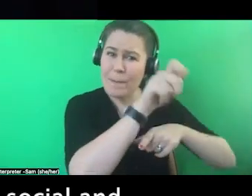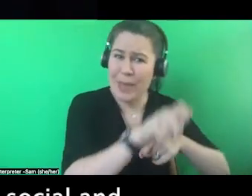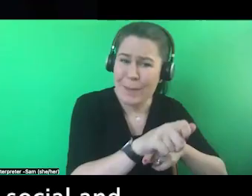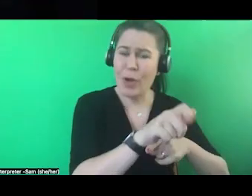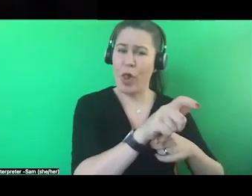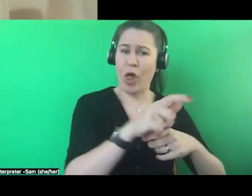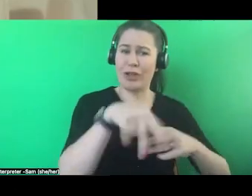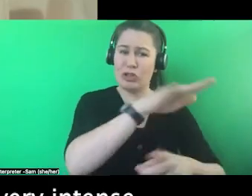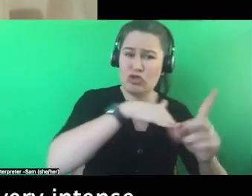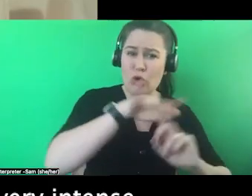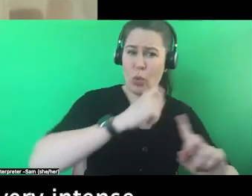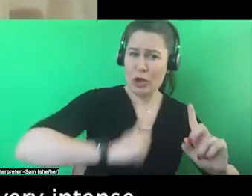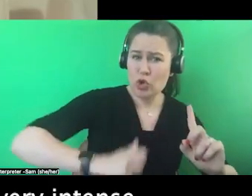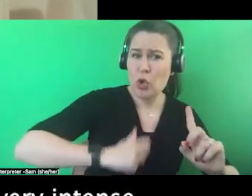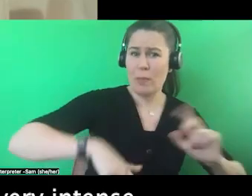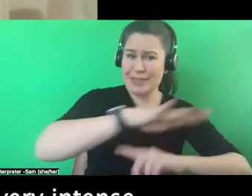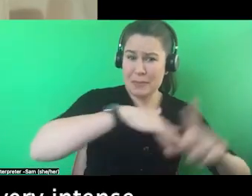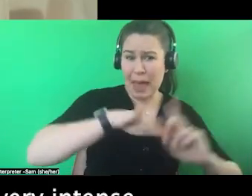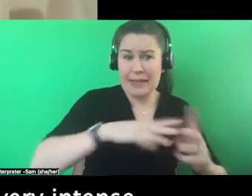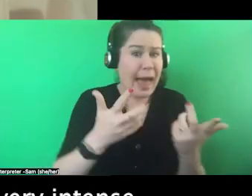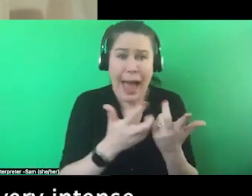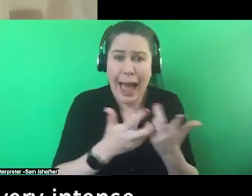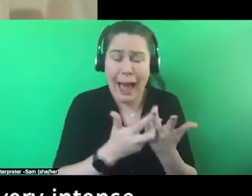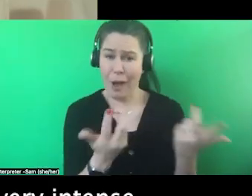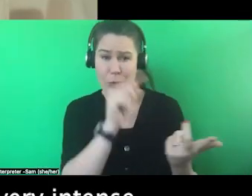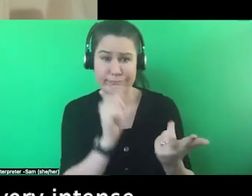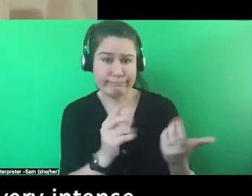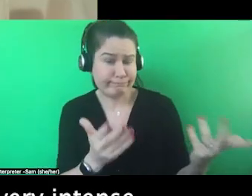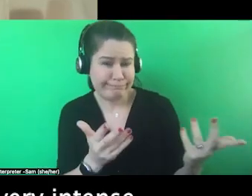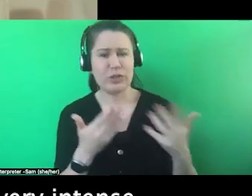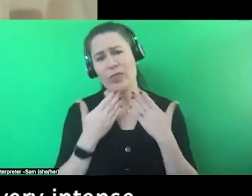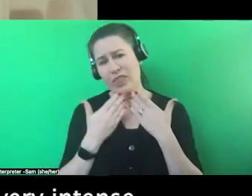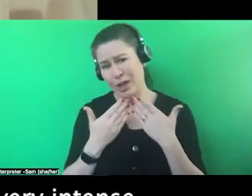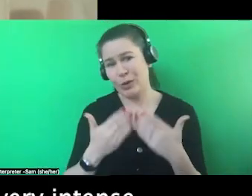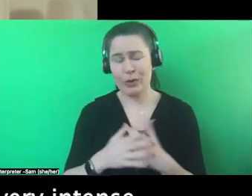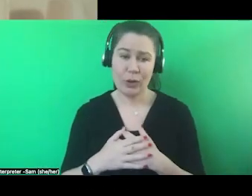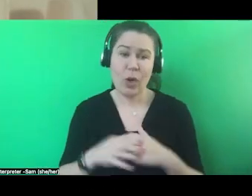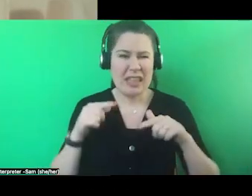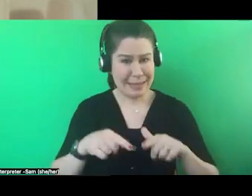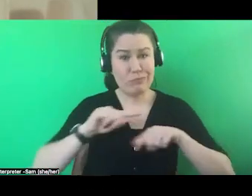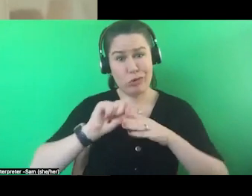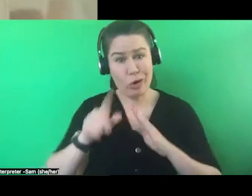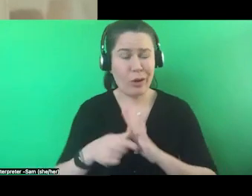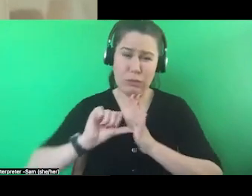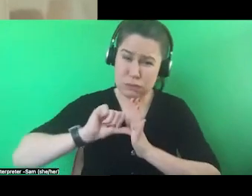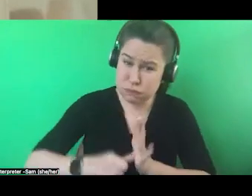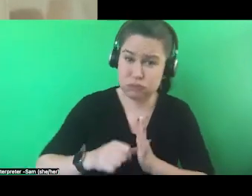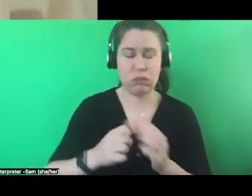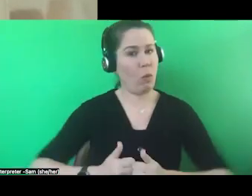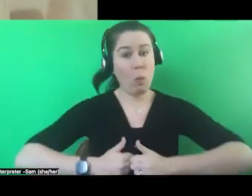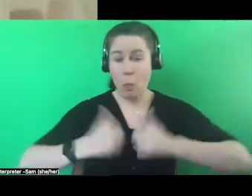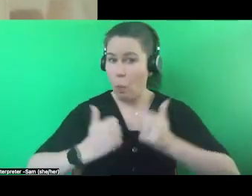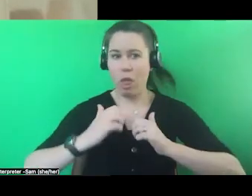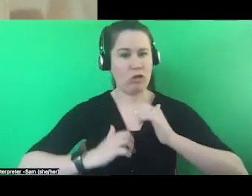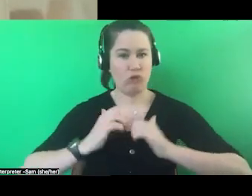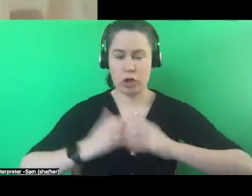human things. Thank you very much. Also, in this case, it has been a very intense project, very well structured